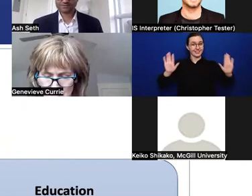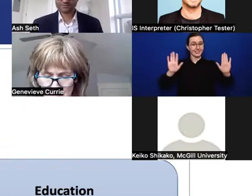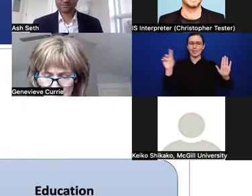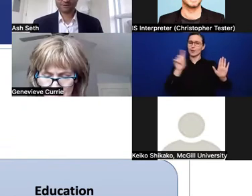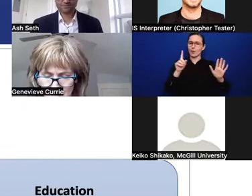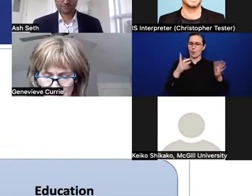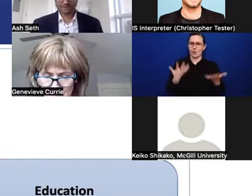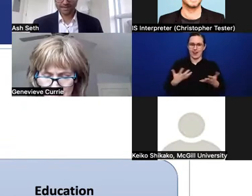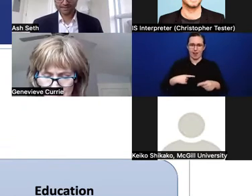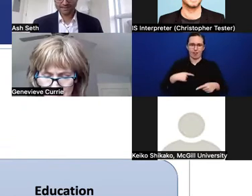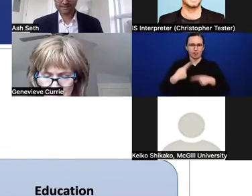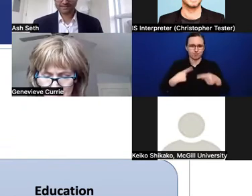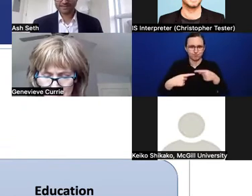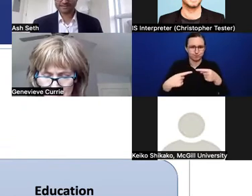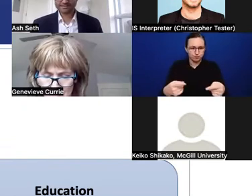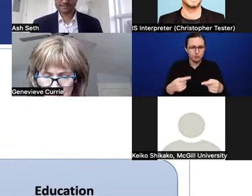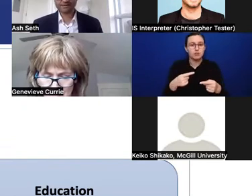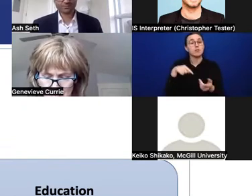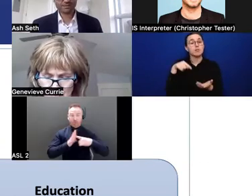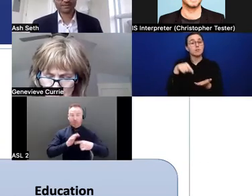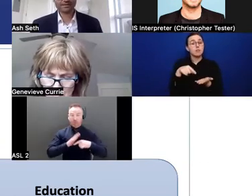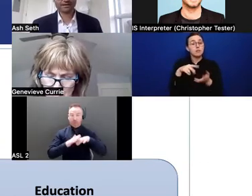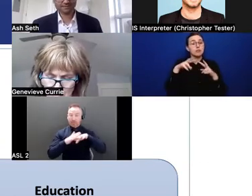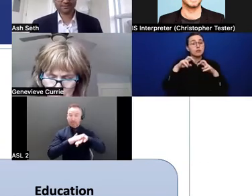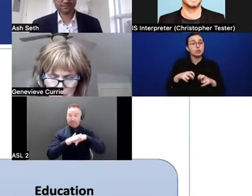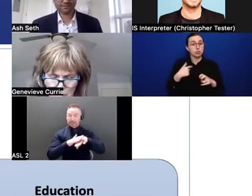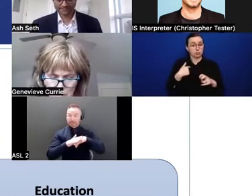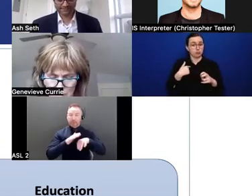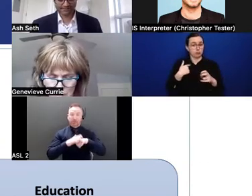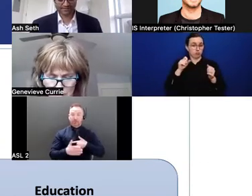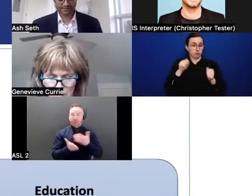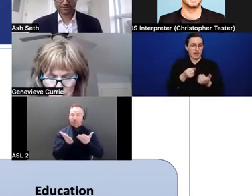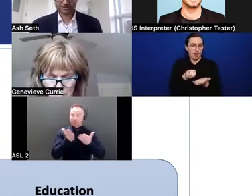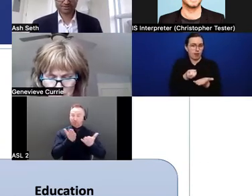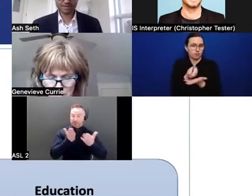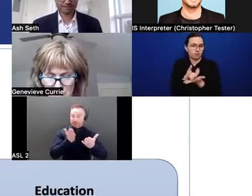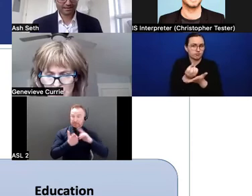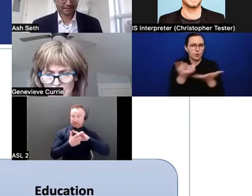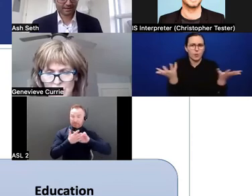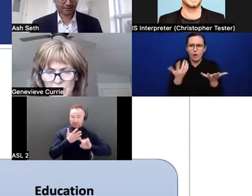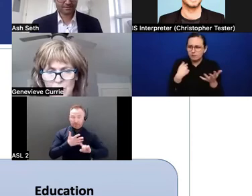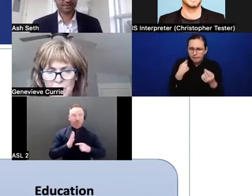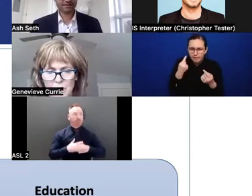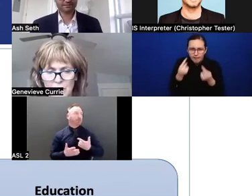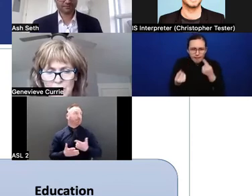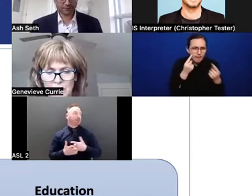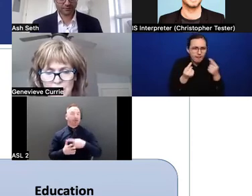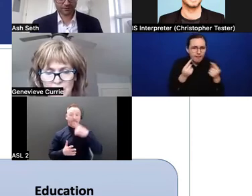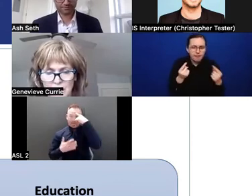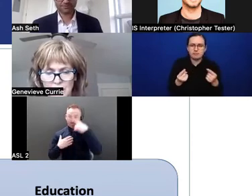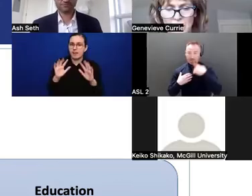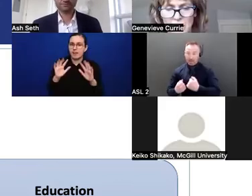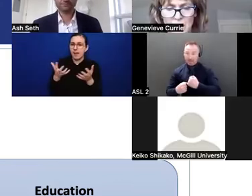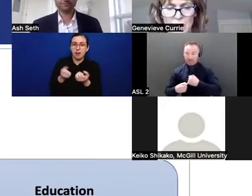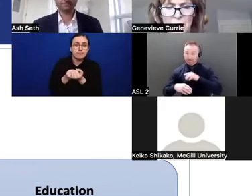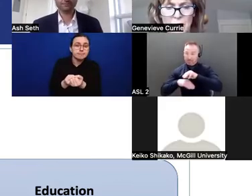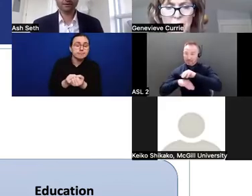face disruptions and delays in accessing therapeutic and other services, such as mental health counseling and support